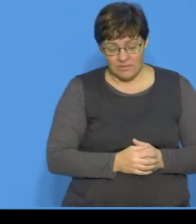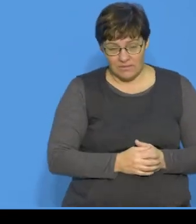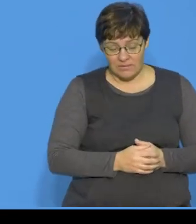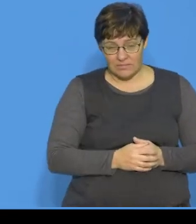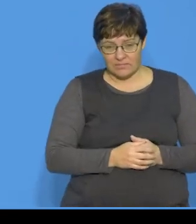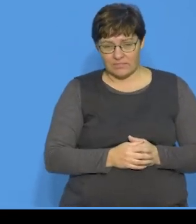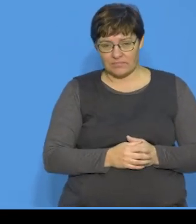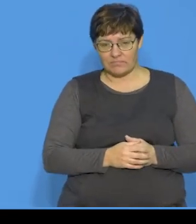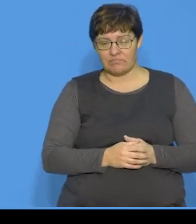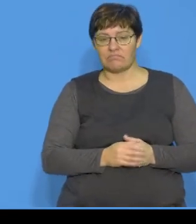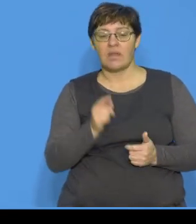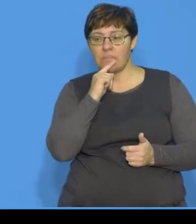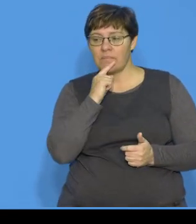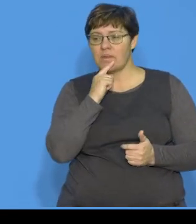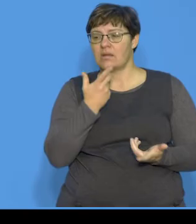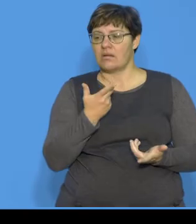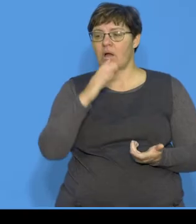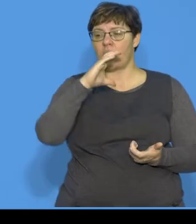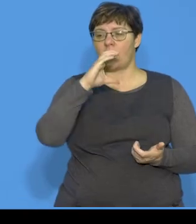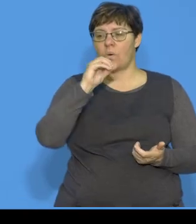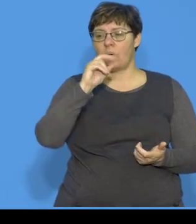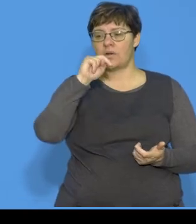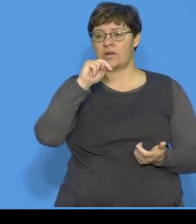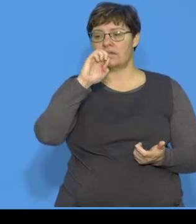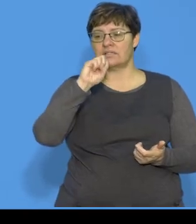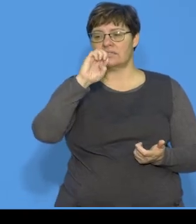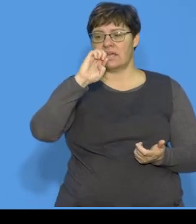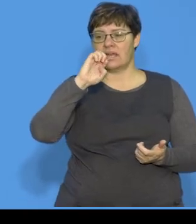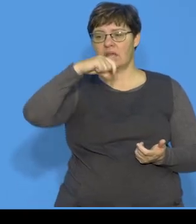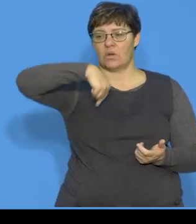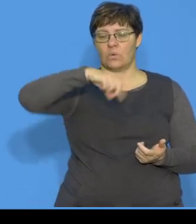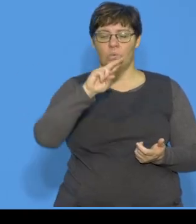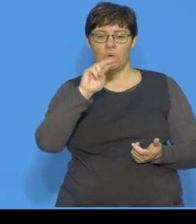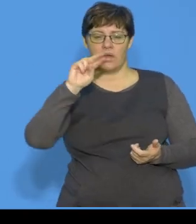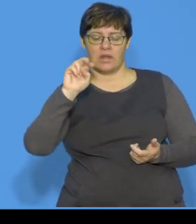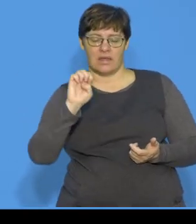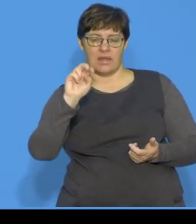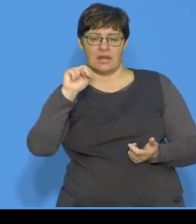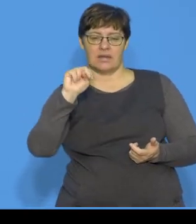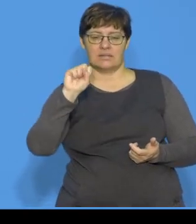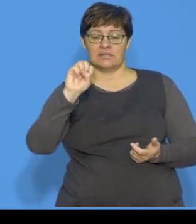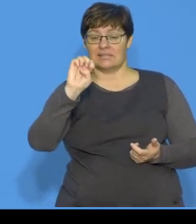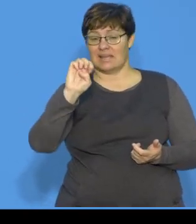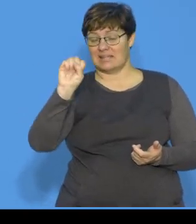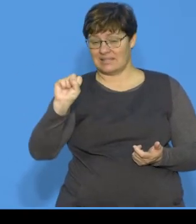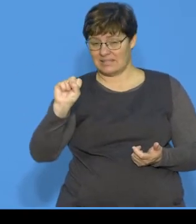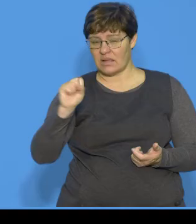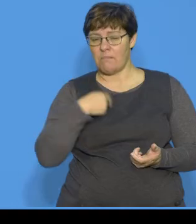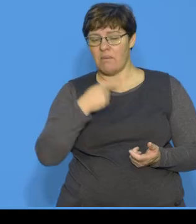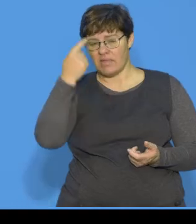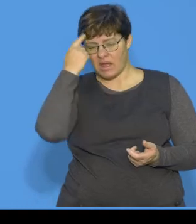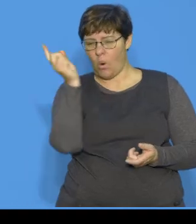we look at consequences, we're looking at what is going to happen. We've got